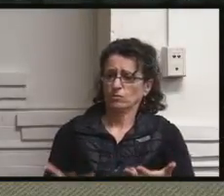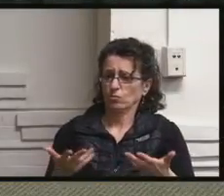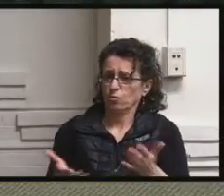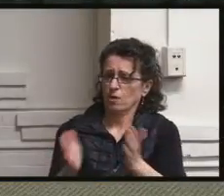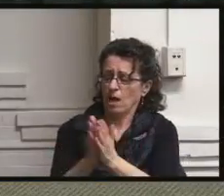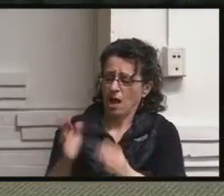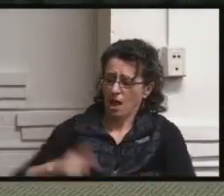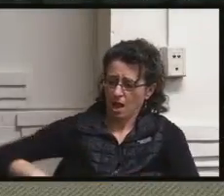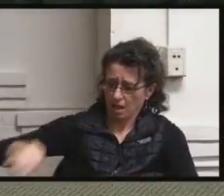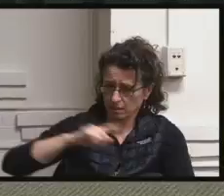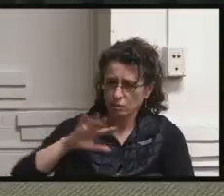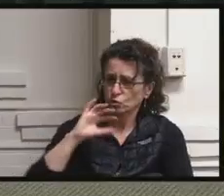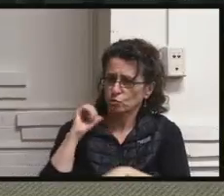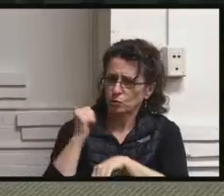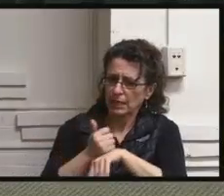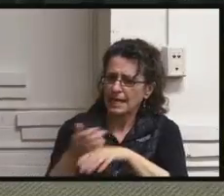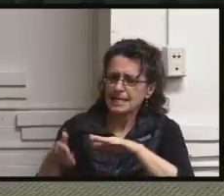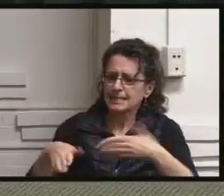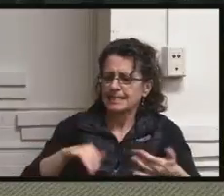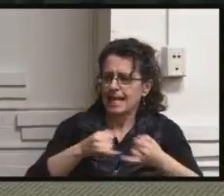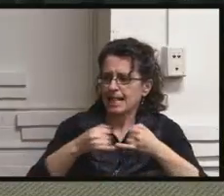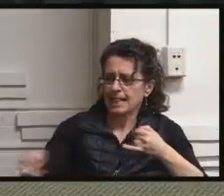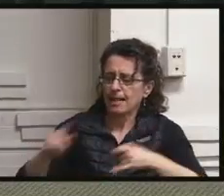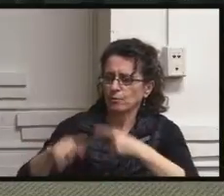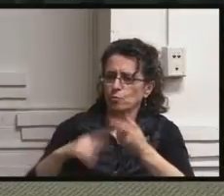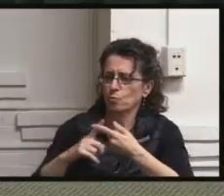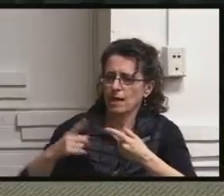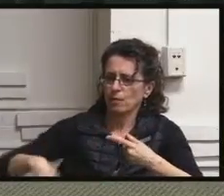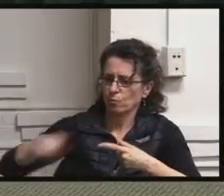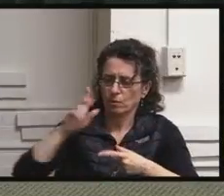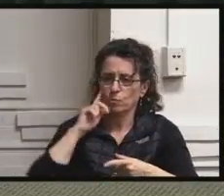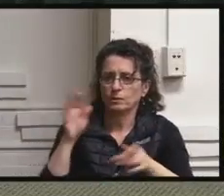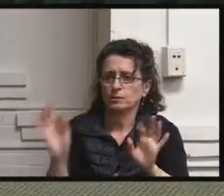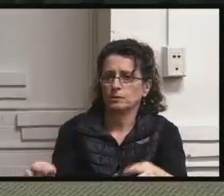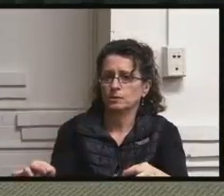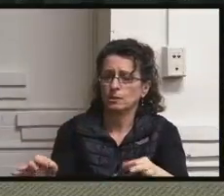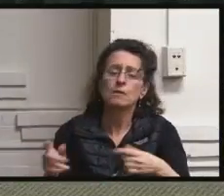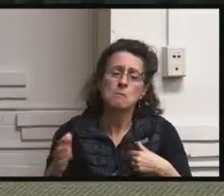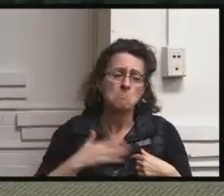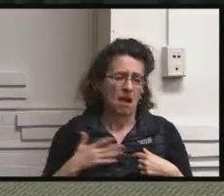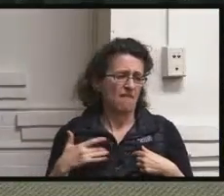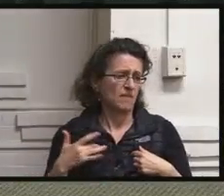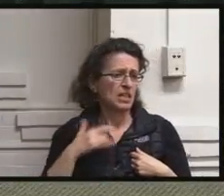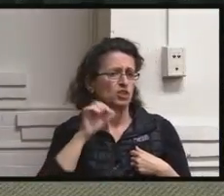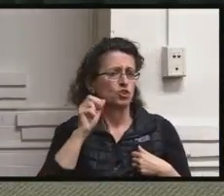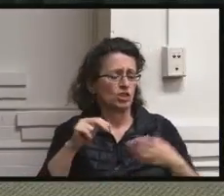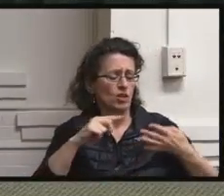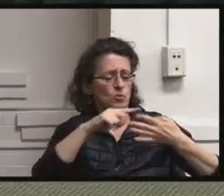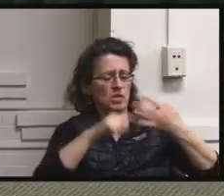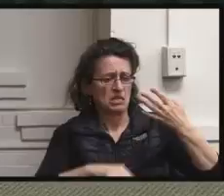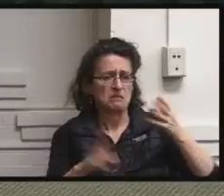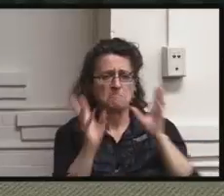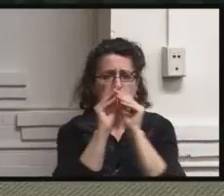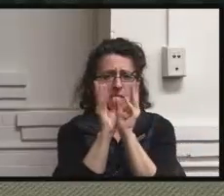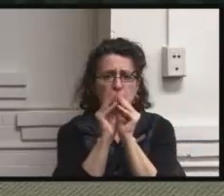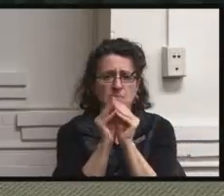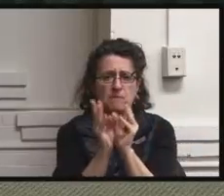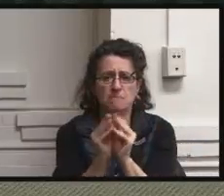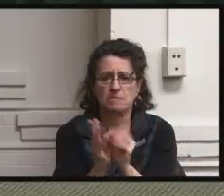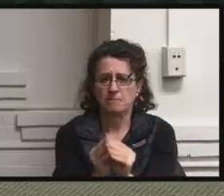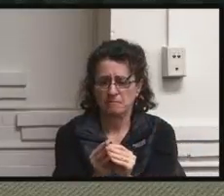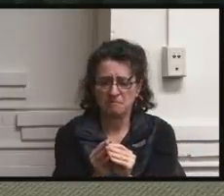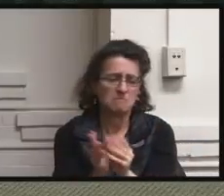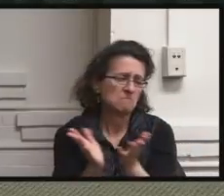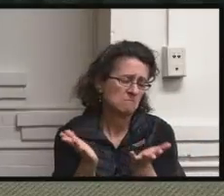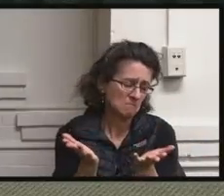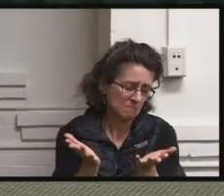on what we feel we should put forward? Well, I think what's happening is that we've got a series of meetings in January, and I think we've pretty much